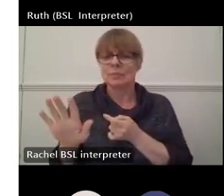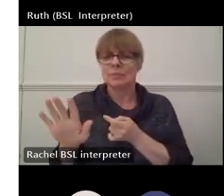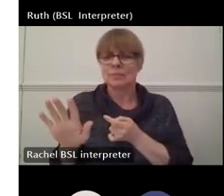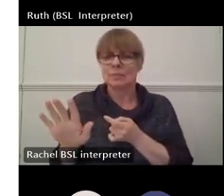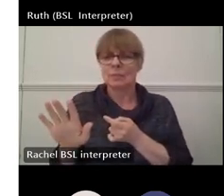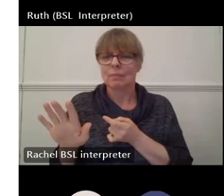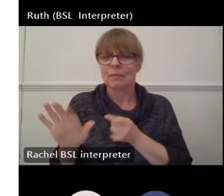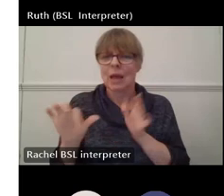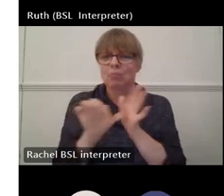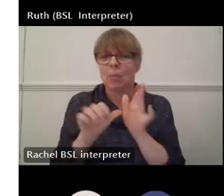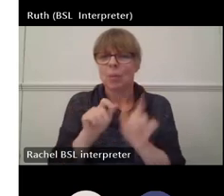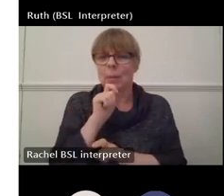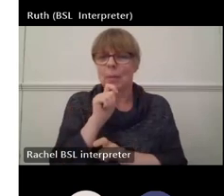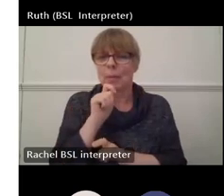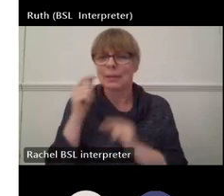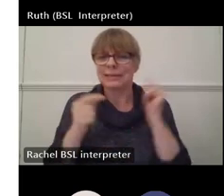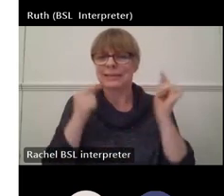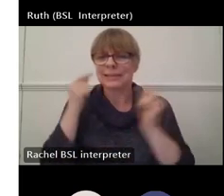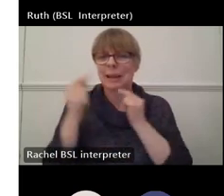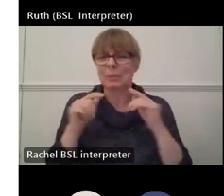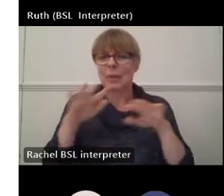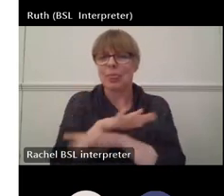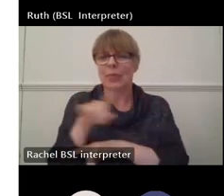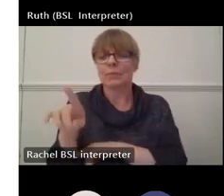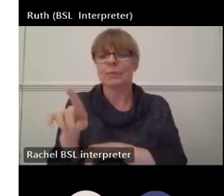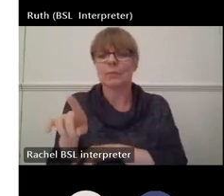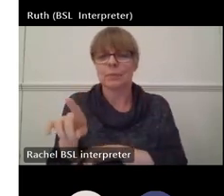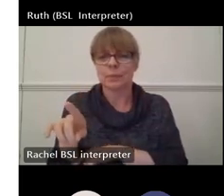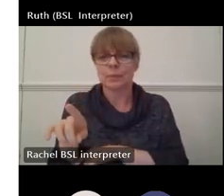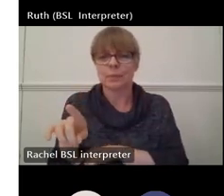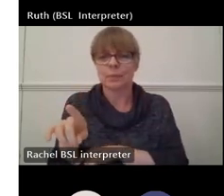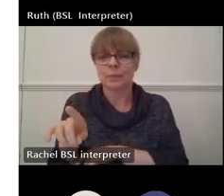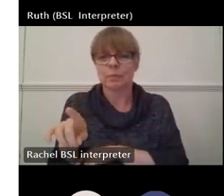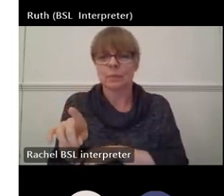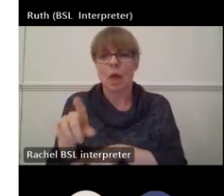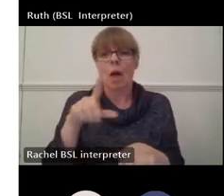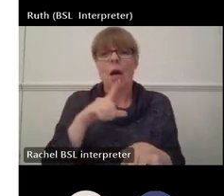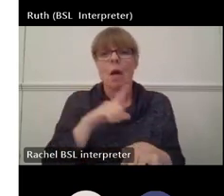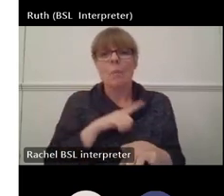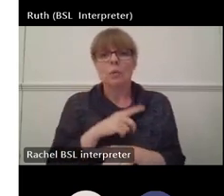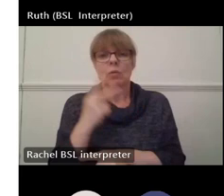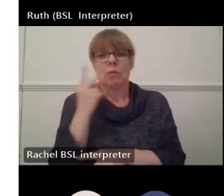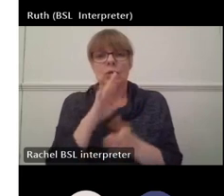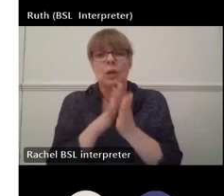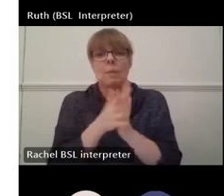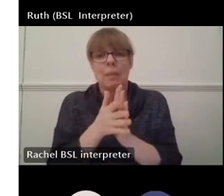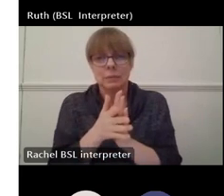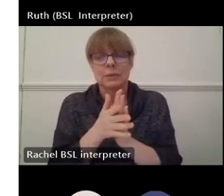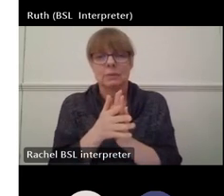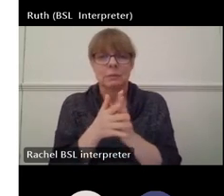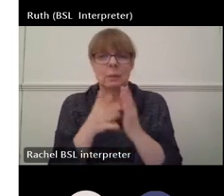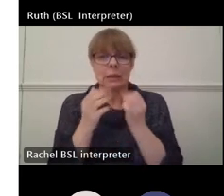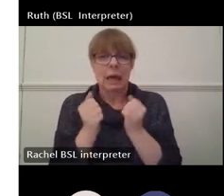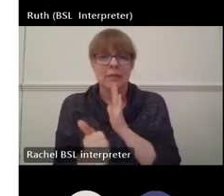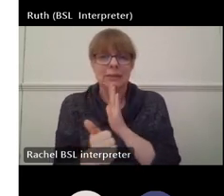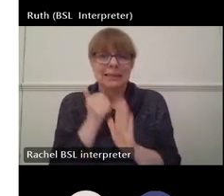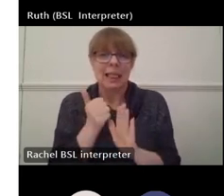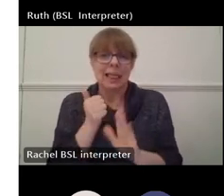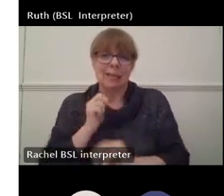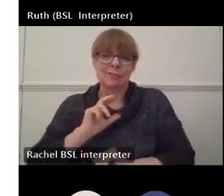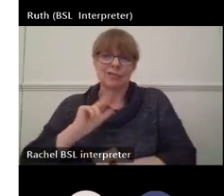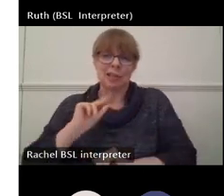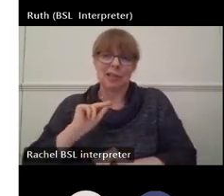yeah. I'm slightly closer. So you'll find things a lot of the time, it's not just because of my visual impairment, but it's definitely a skill I have, you know, it's chatting.